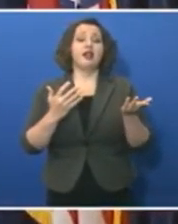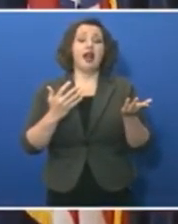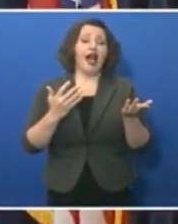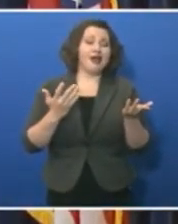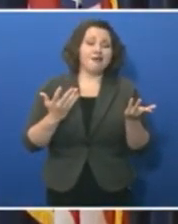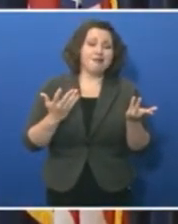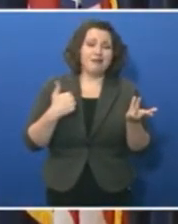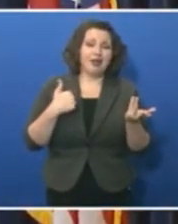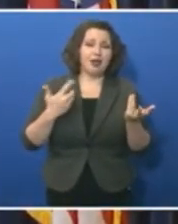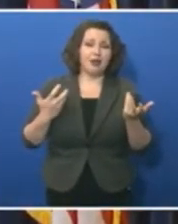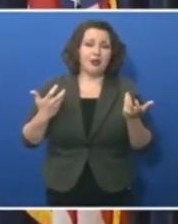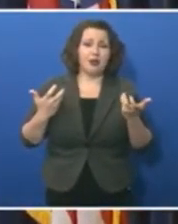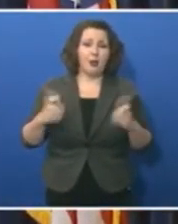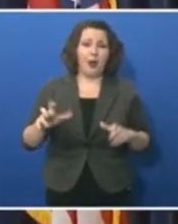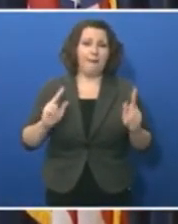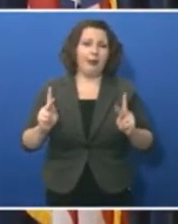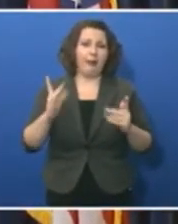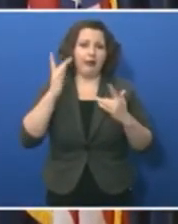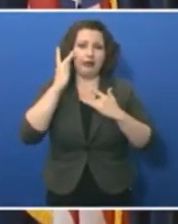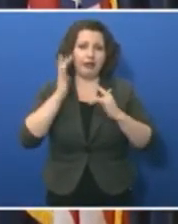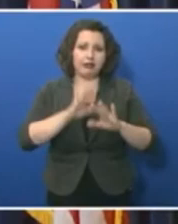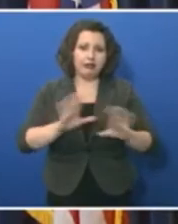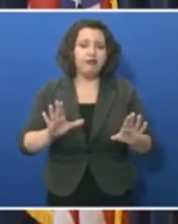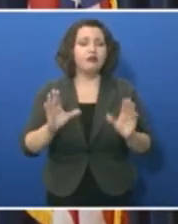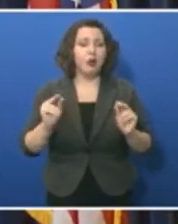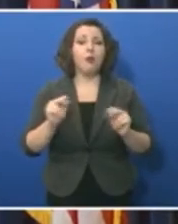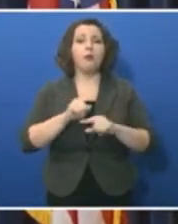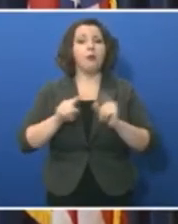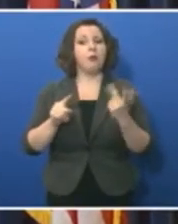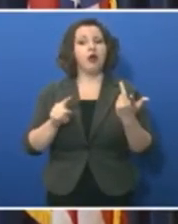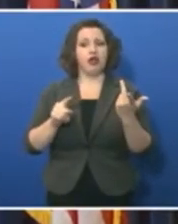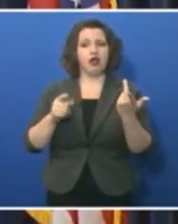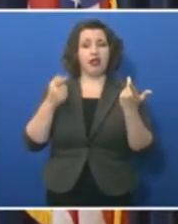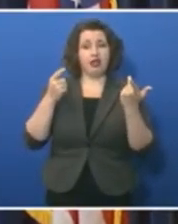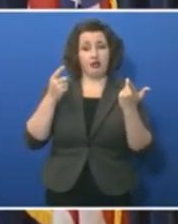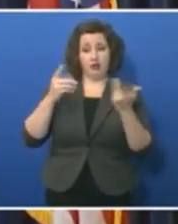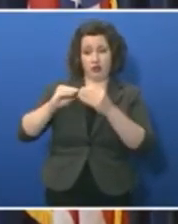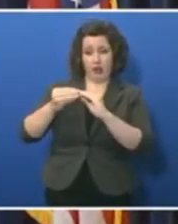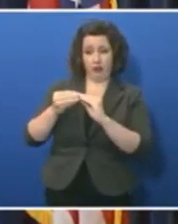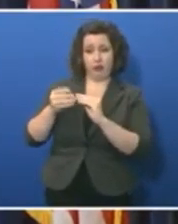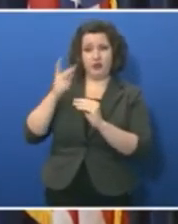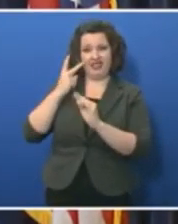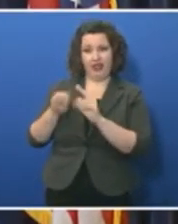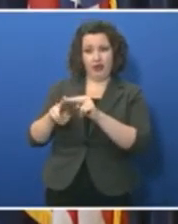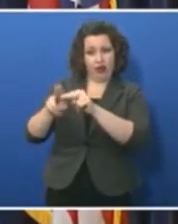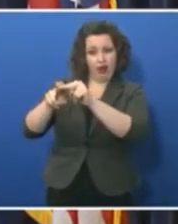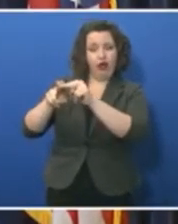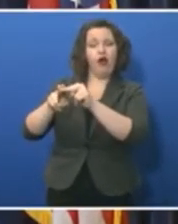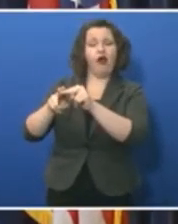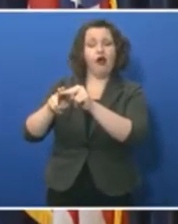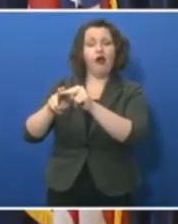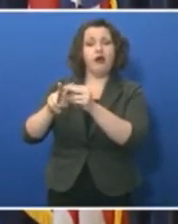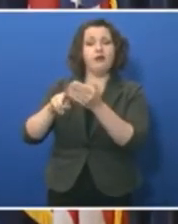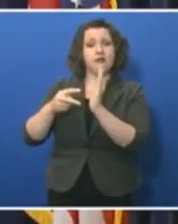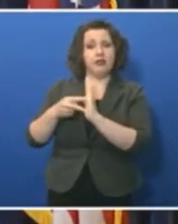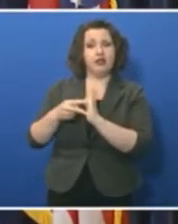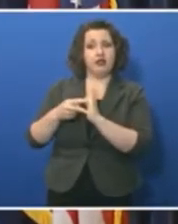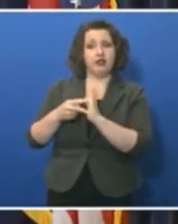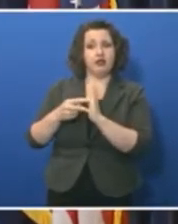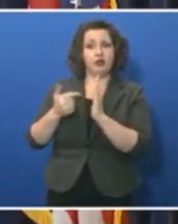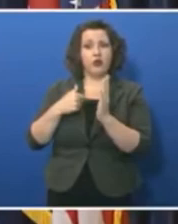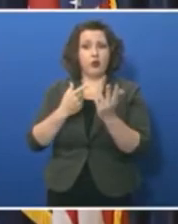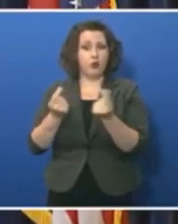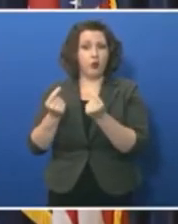don't ever want anybody to be sick, but I think that when we see those numbers, in some ways that's telling us that what we're doing are directing